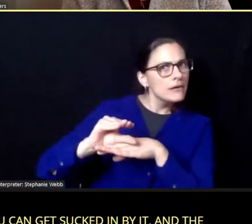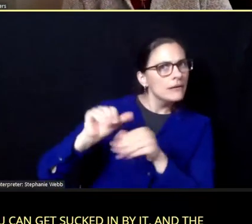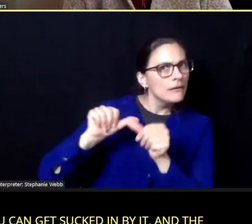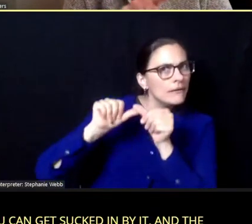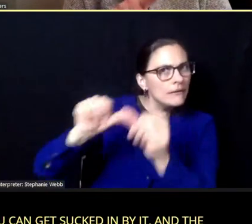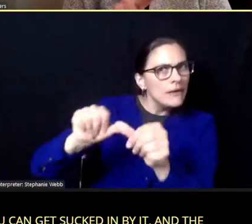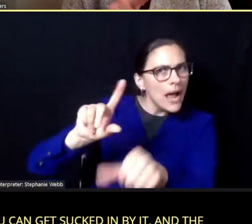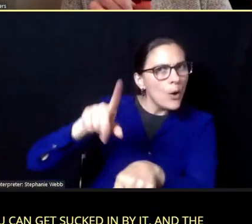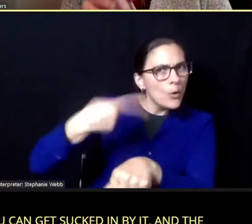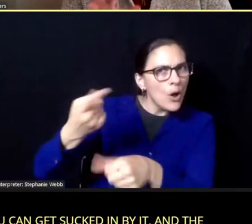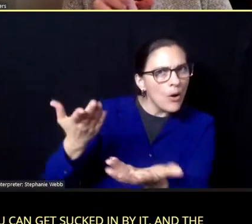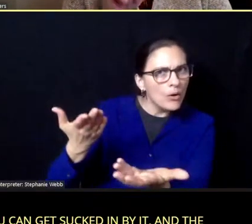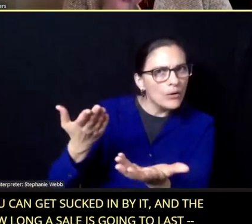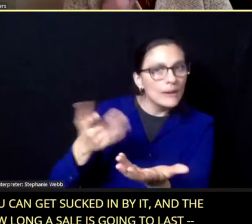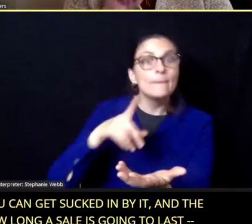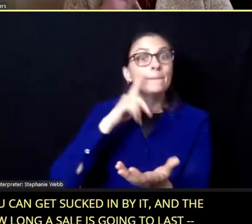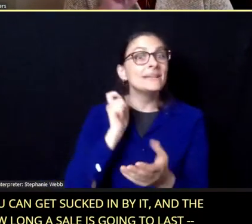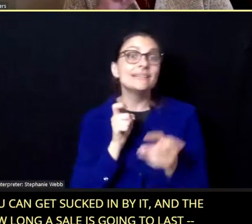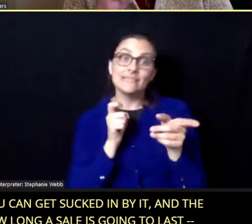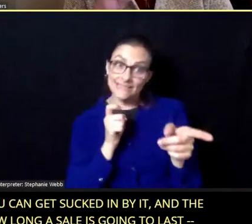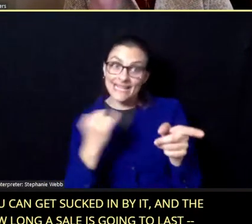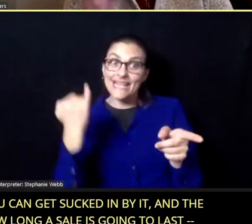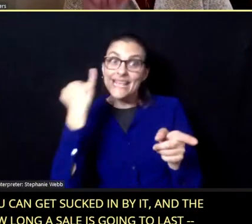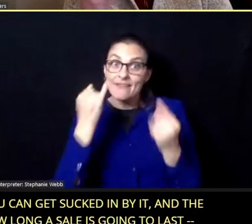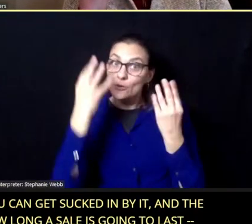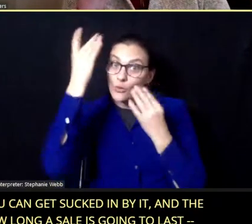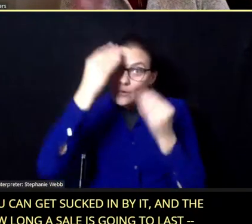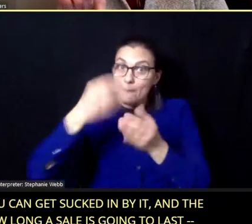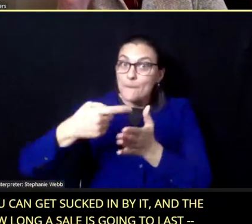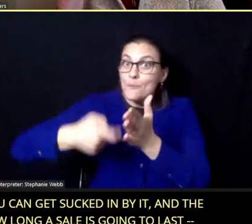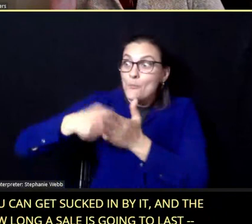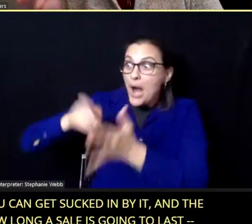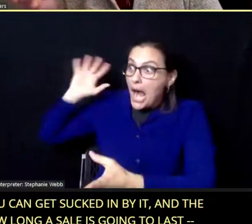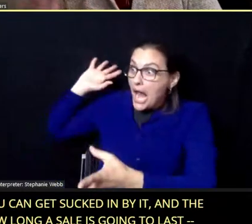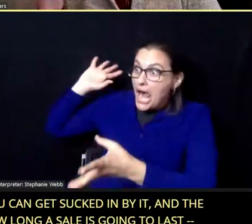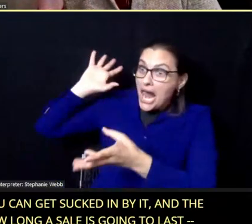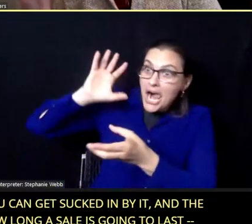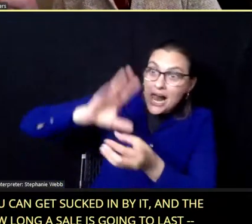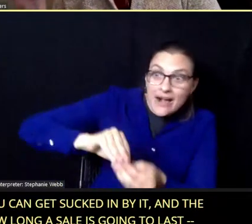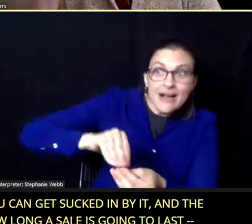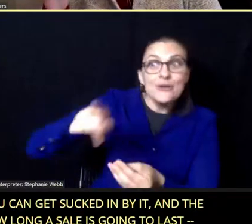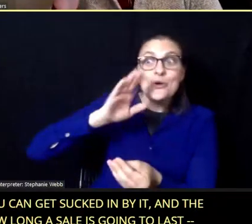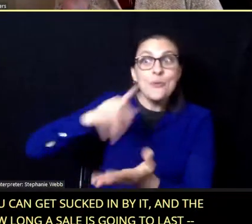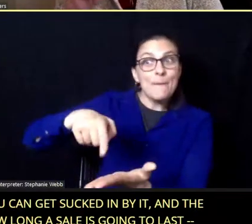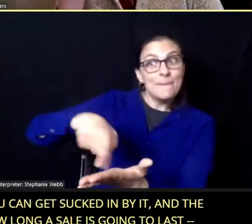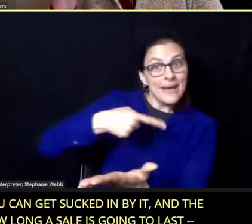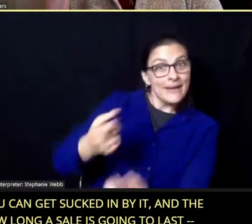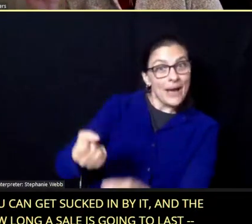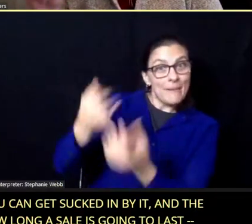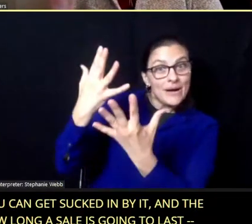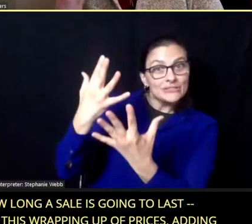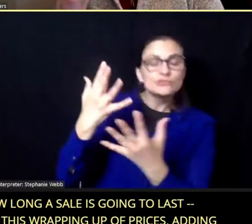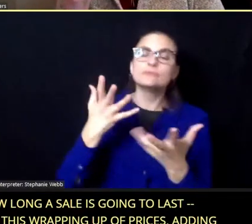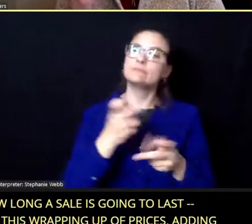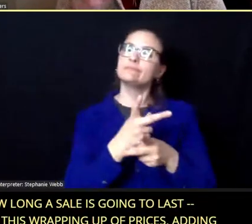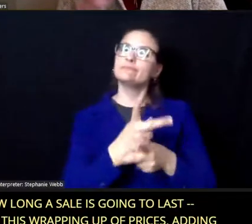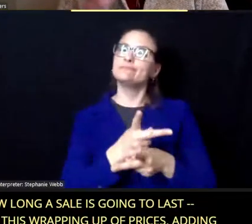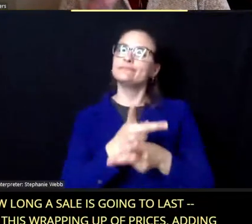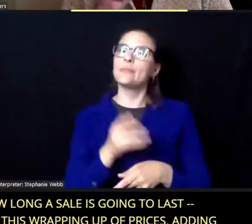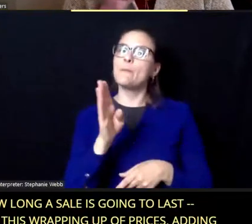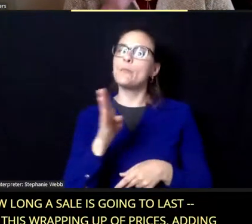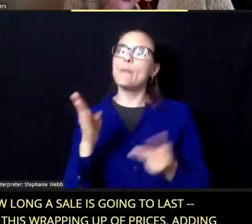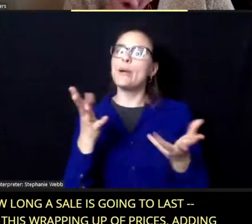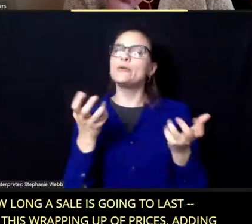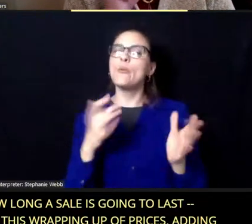the prices for people. You don't want the broadband companies to be playing tricks with their timing in order to get around your rules. Yeah.